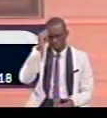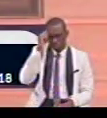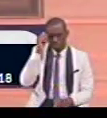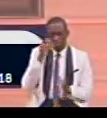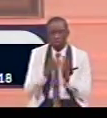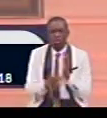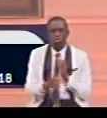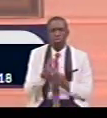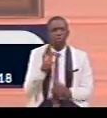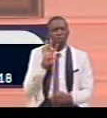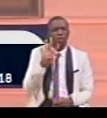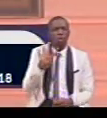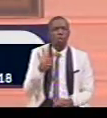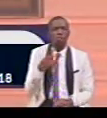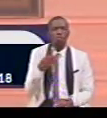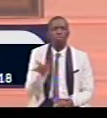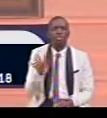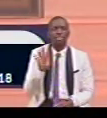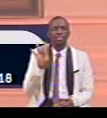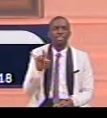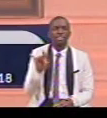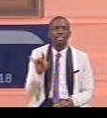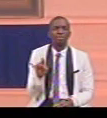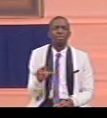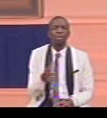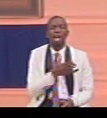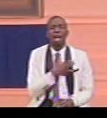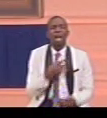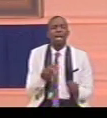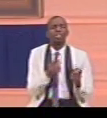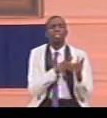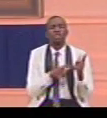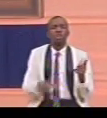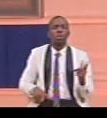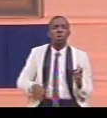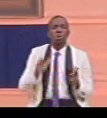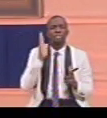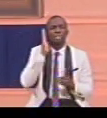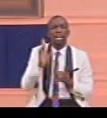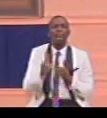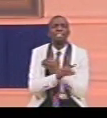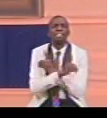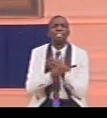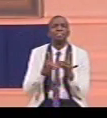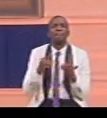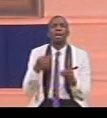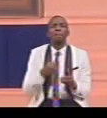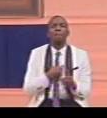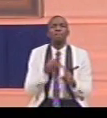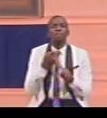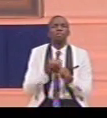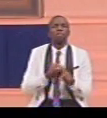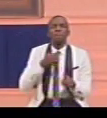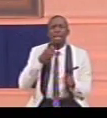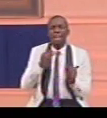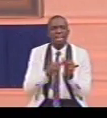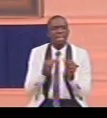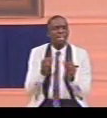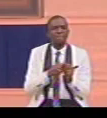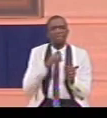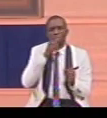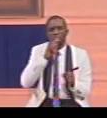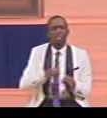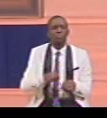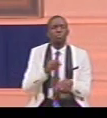chapter 4 verse 18 and the Lord shall deliver me from every evil walk